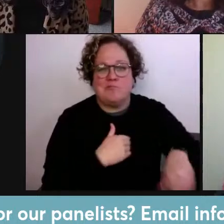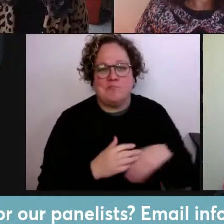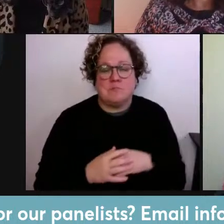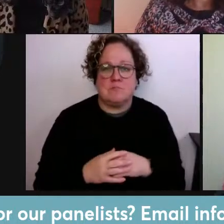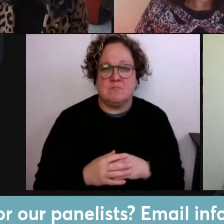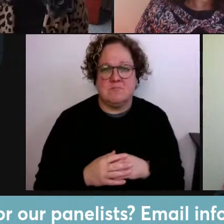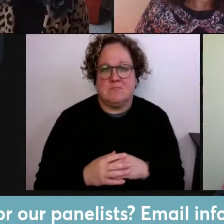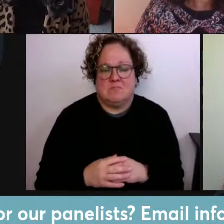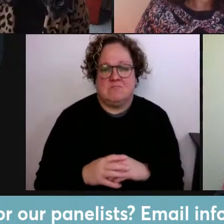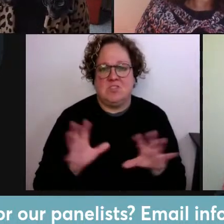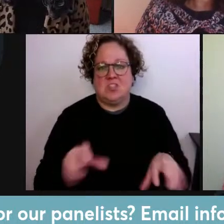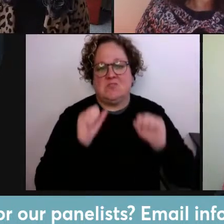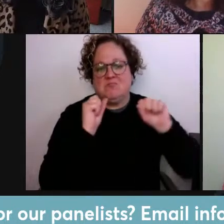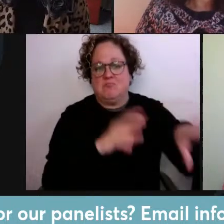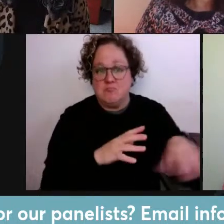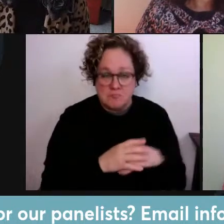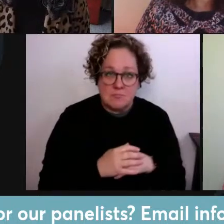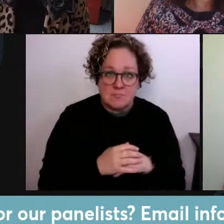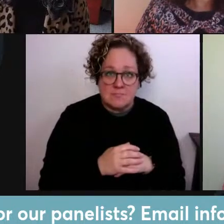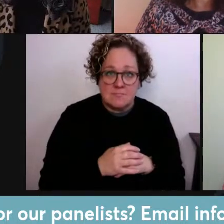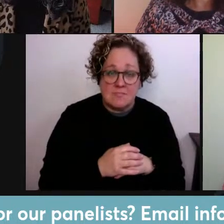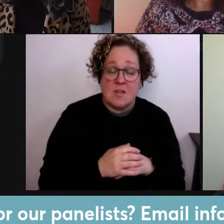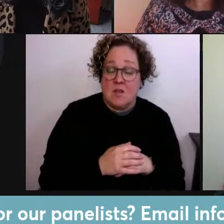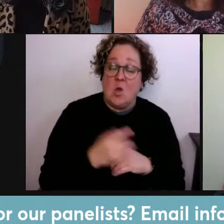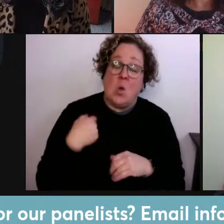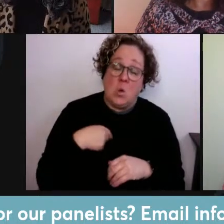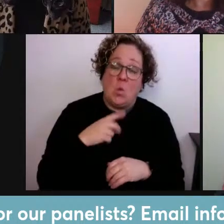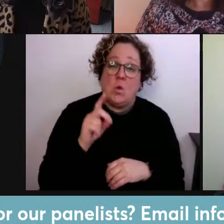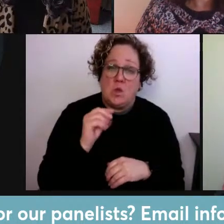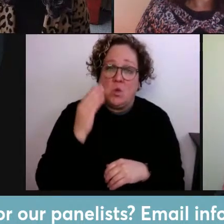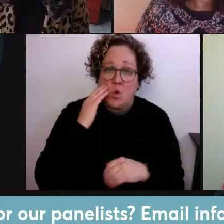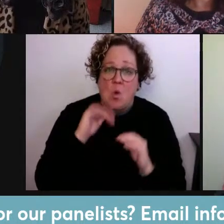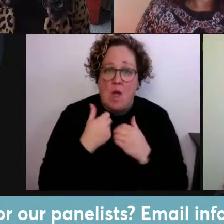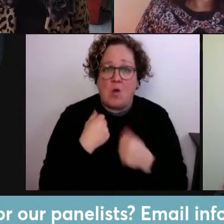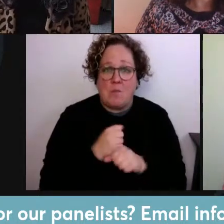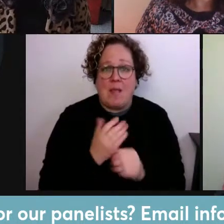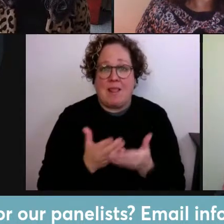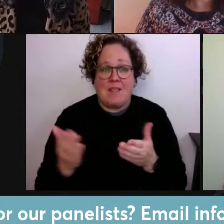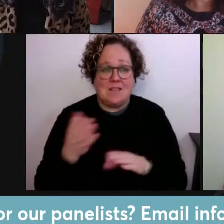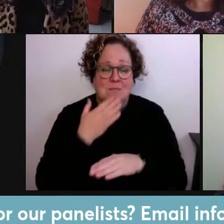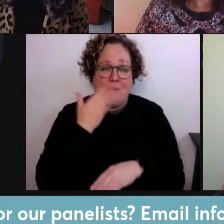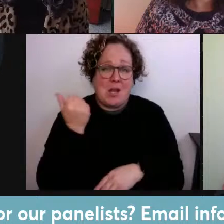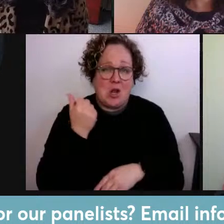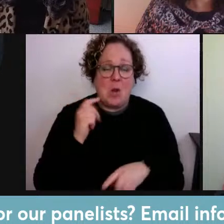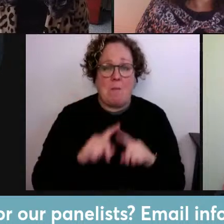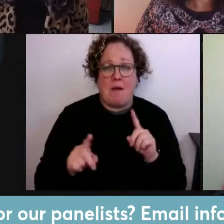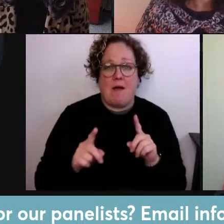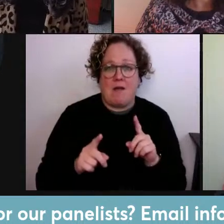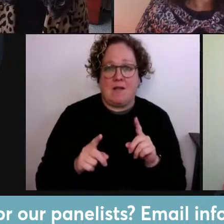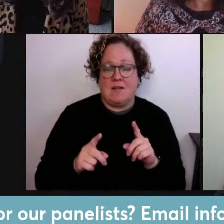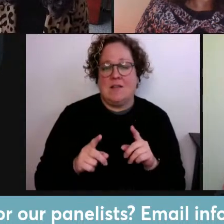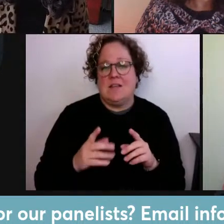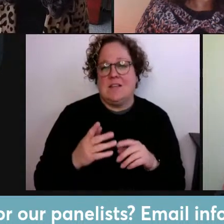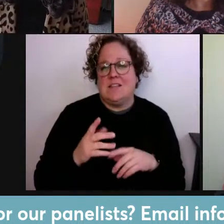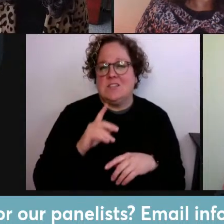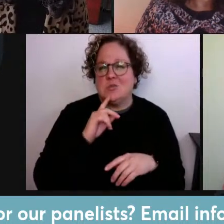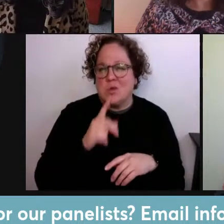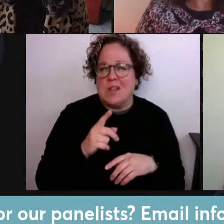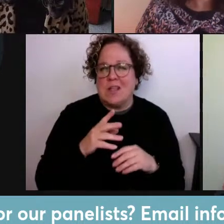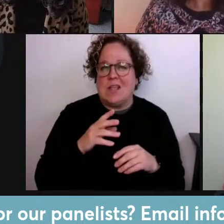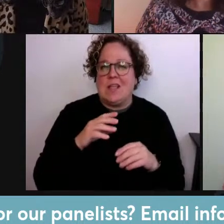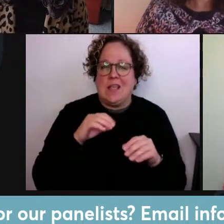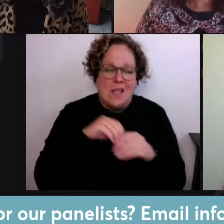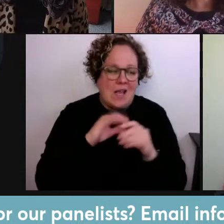it all away. And right, there are very much, we do know how to make things better, but it's often in the implementation, right? And in the details of